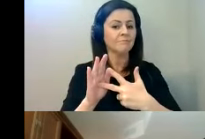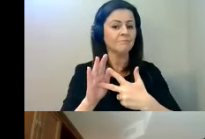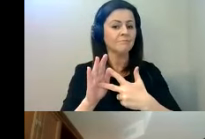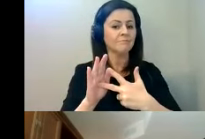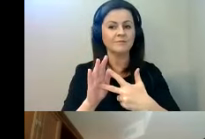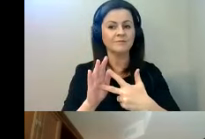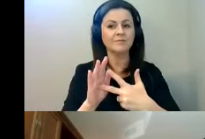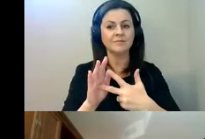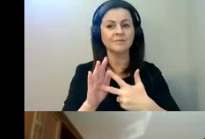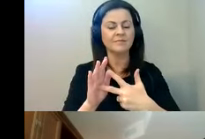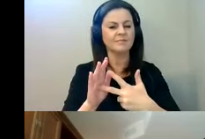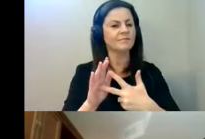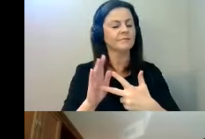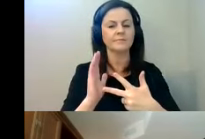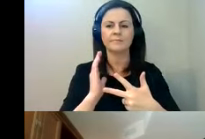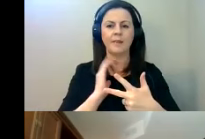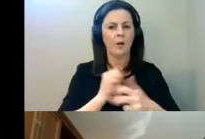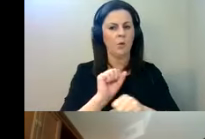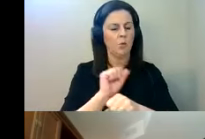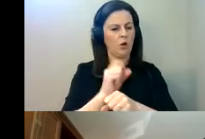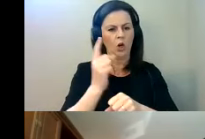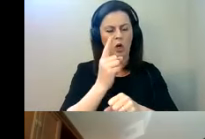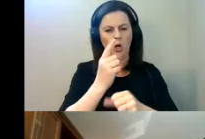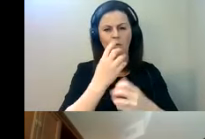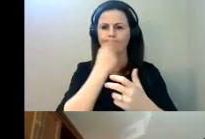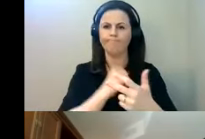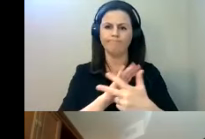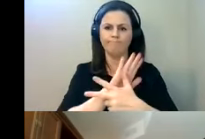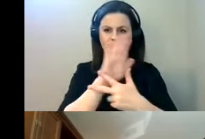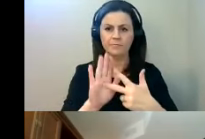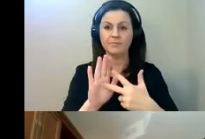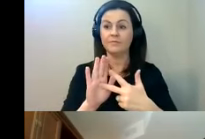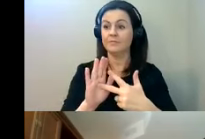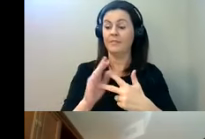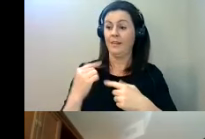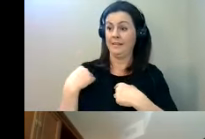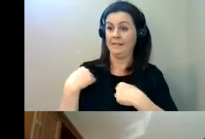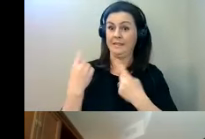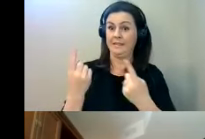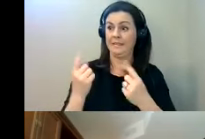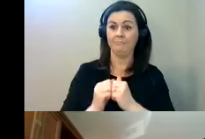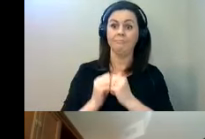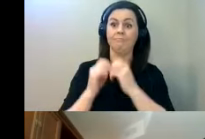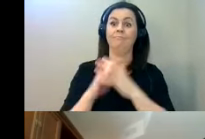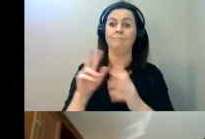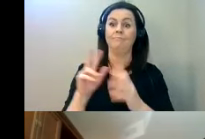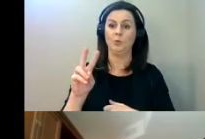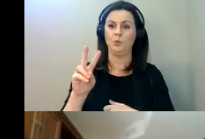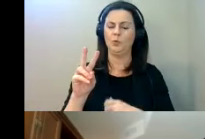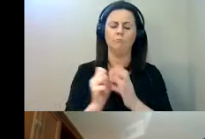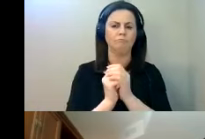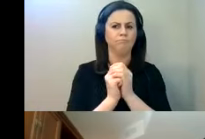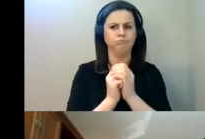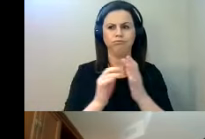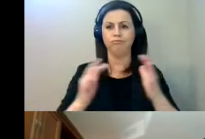our work within those capacities, and has grown since the inception of the strategy. And we probably have worked